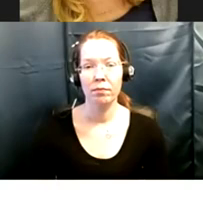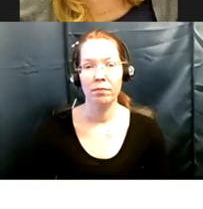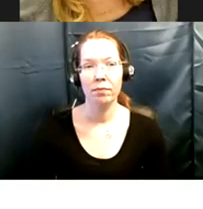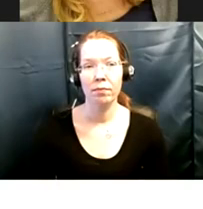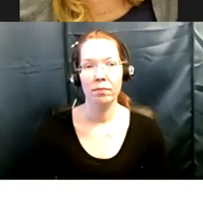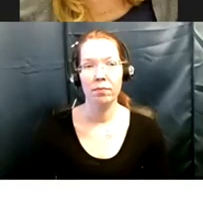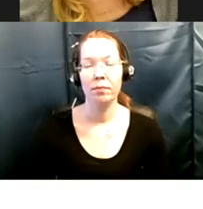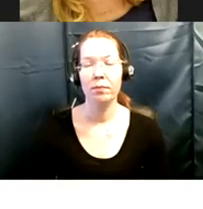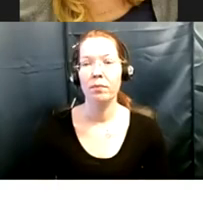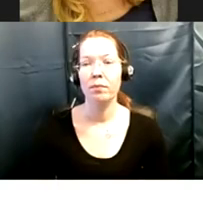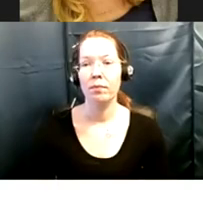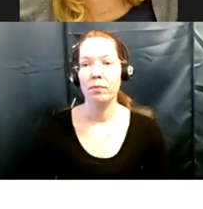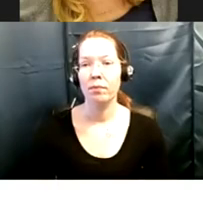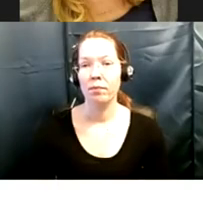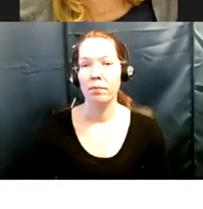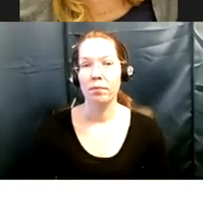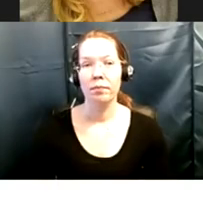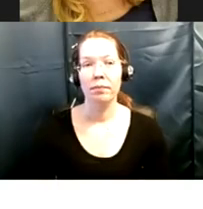support.